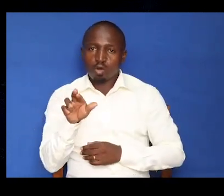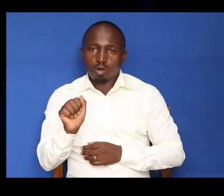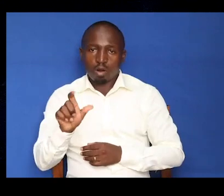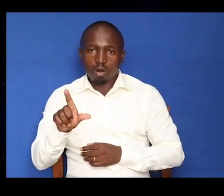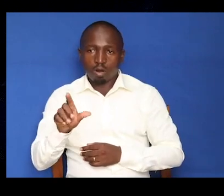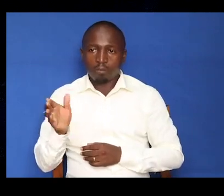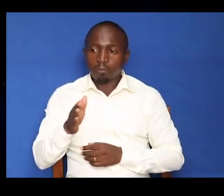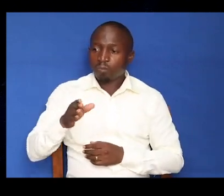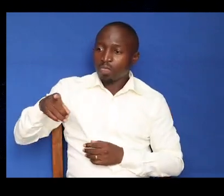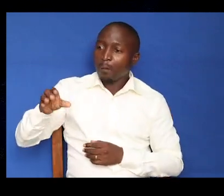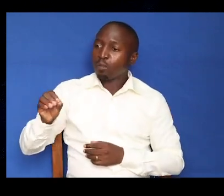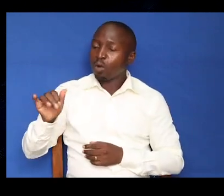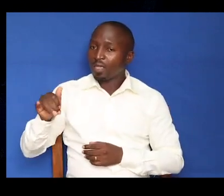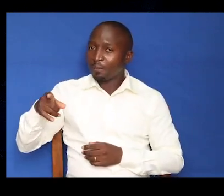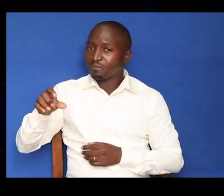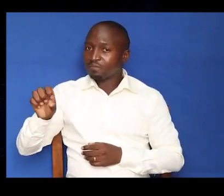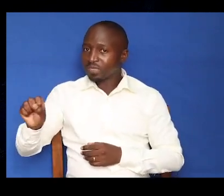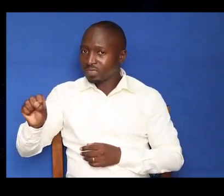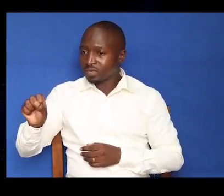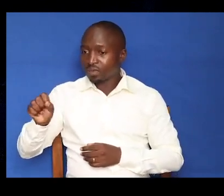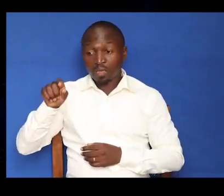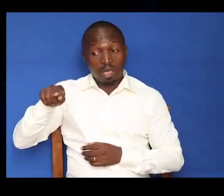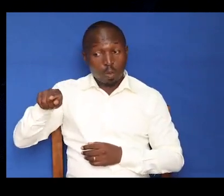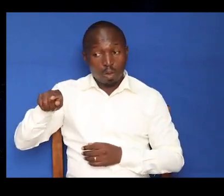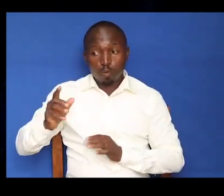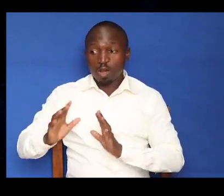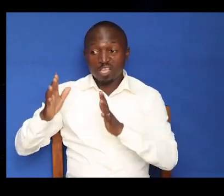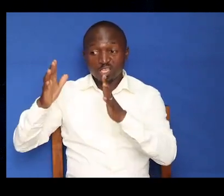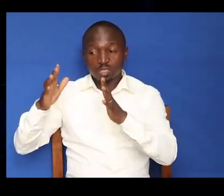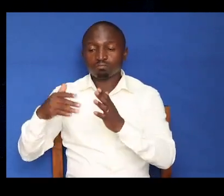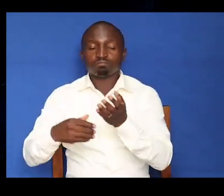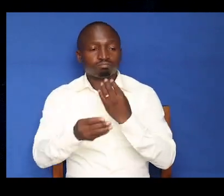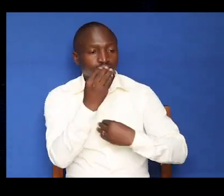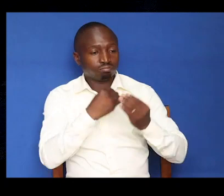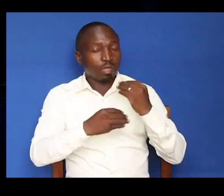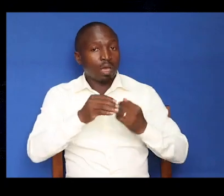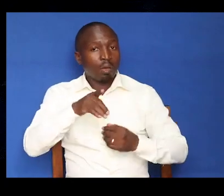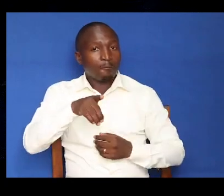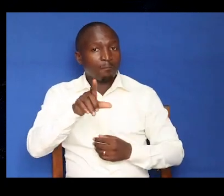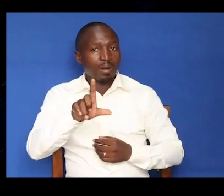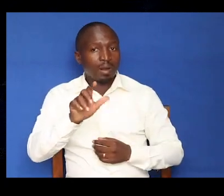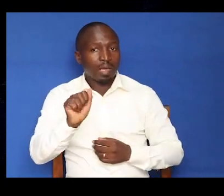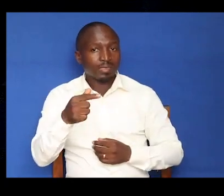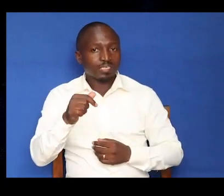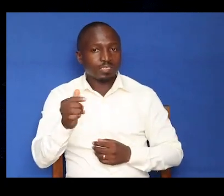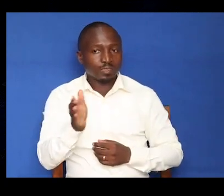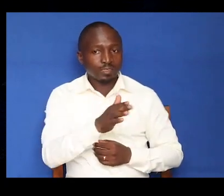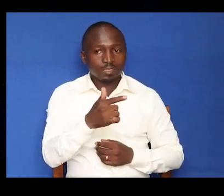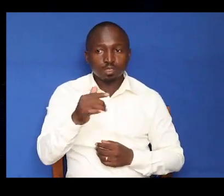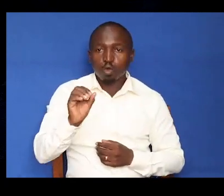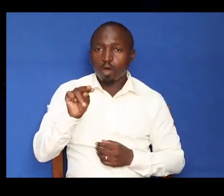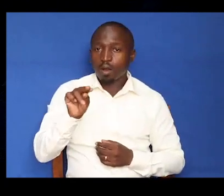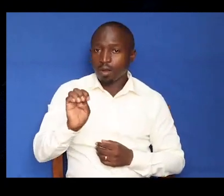coral polyps make life under certain conditions, including of planktons. But planktons used to grow